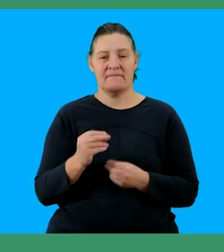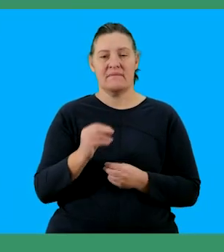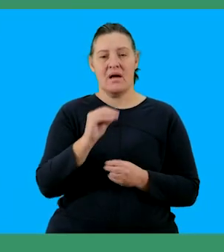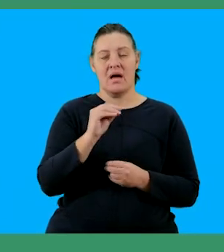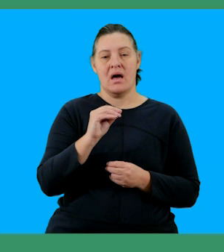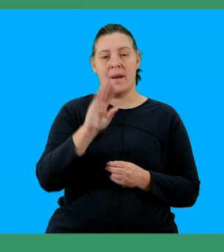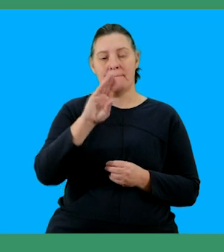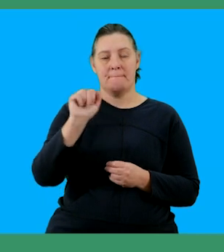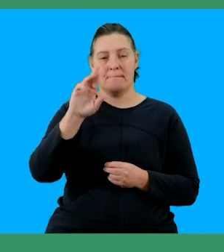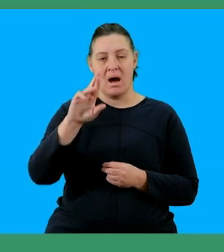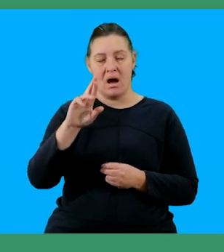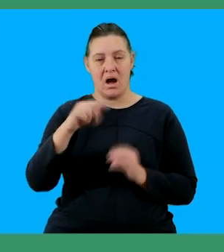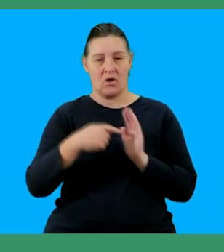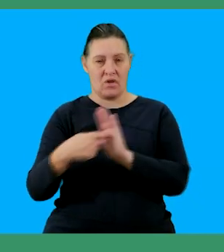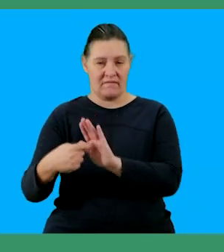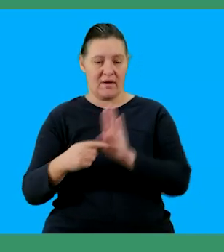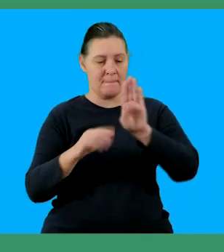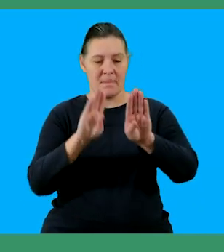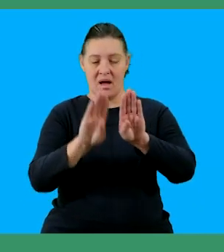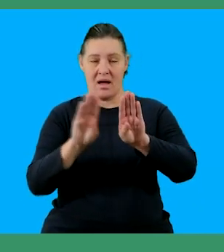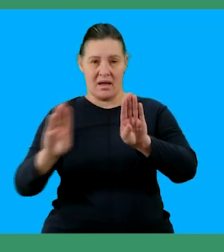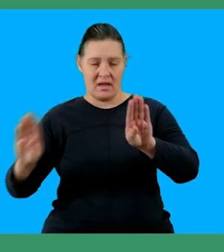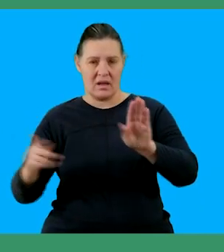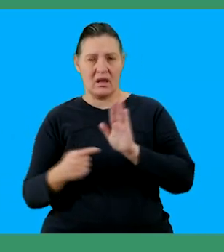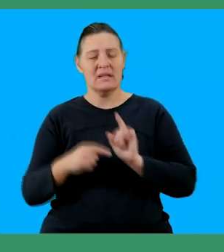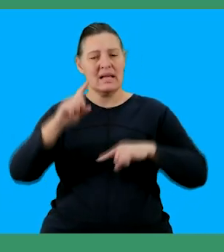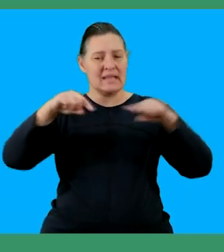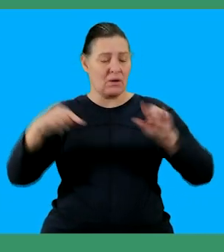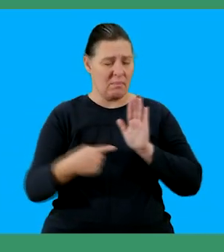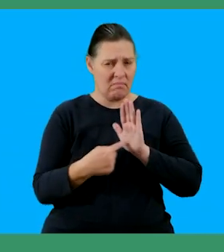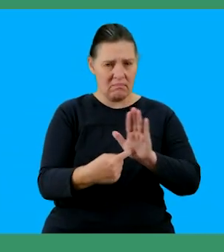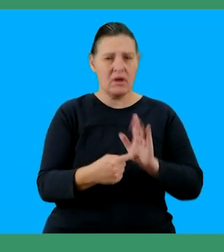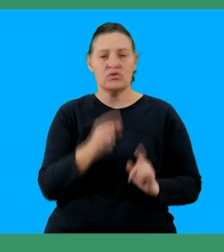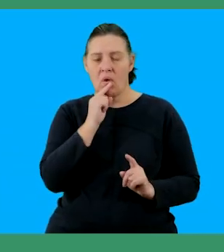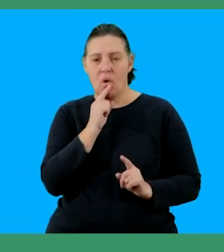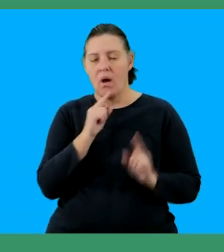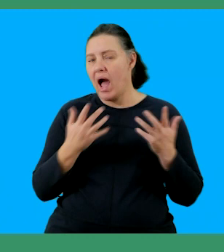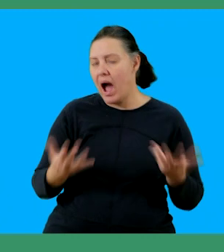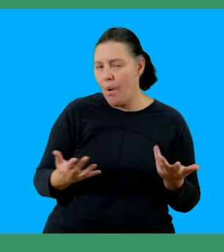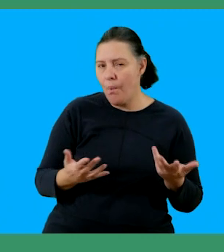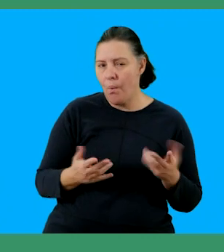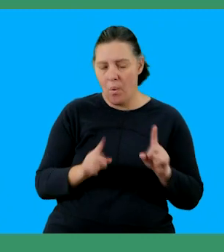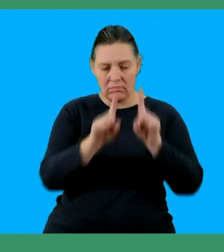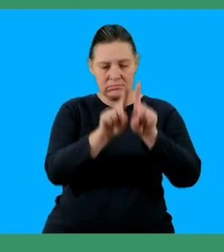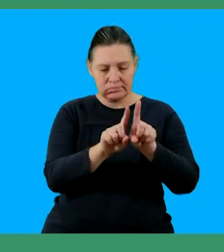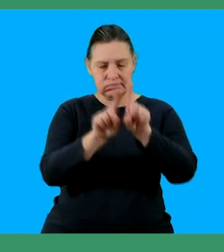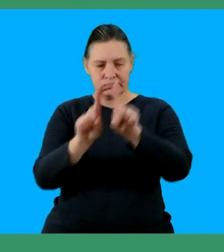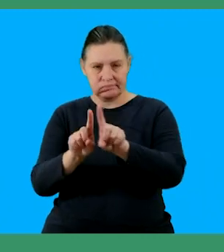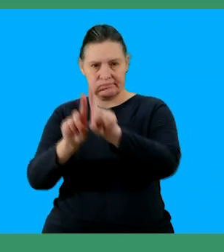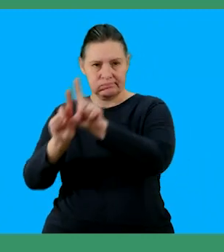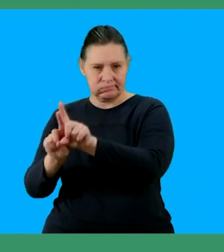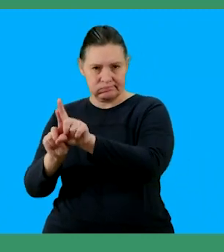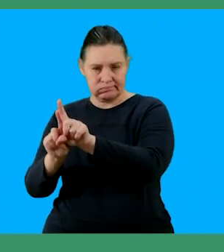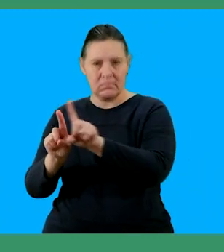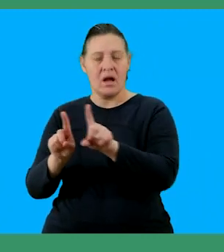have a bar graph. A bar graph is a diagram showing how two or more sets of data